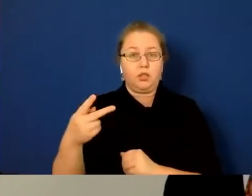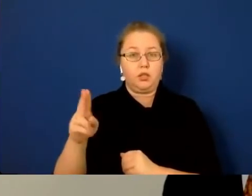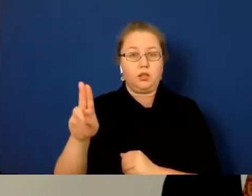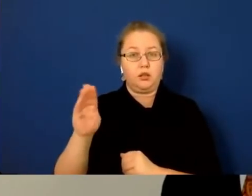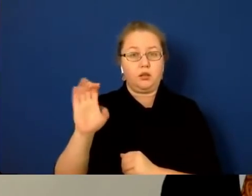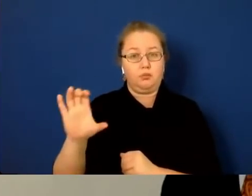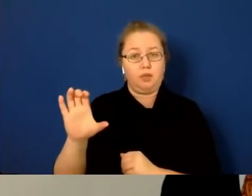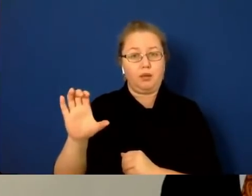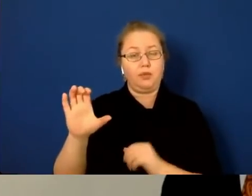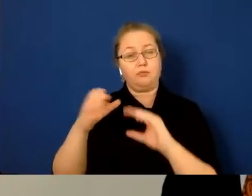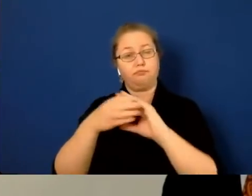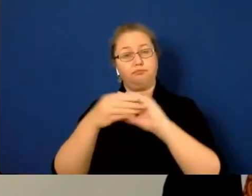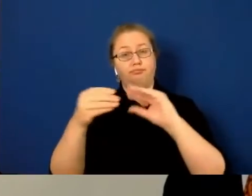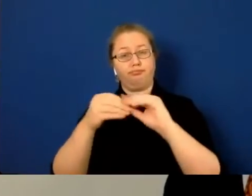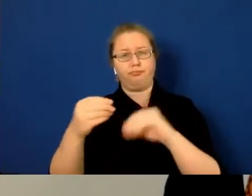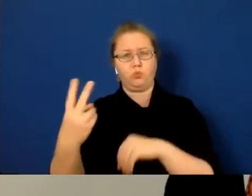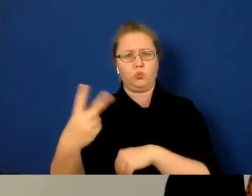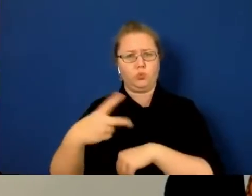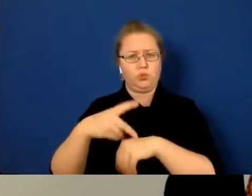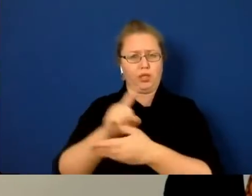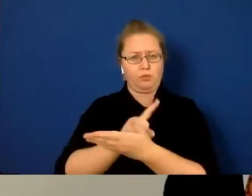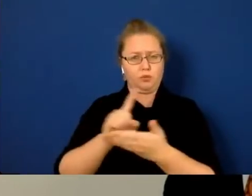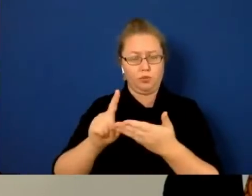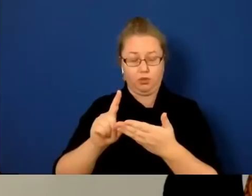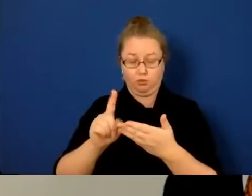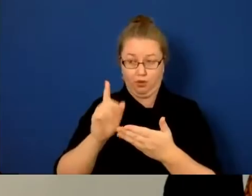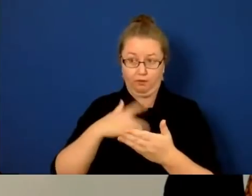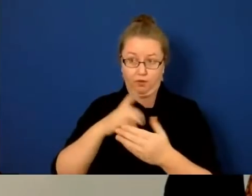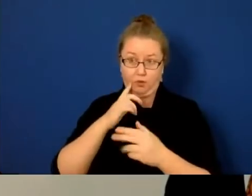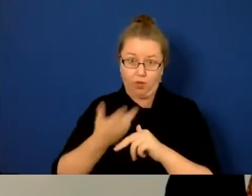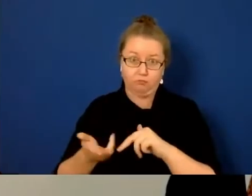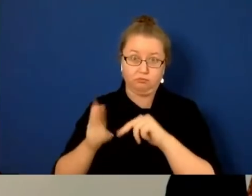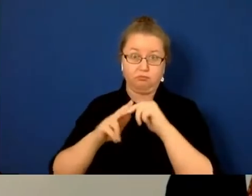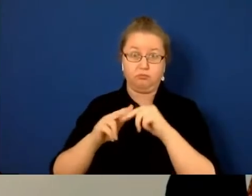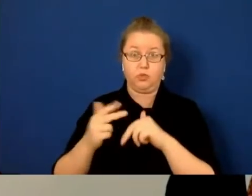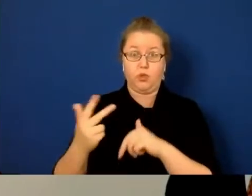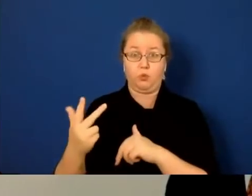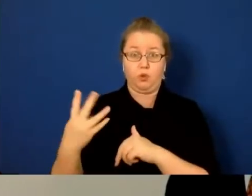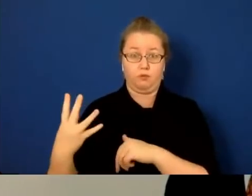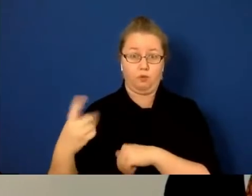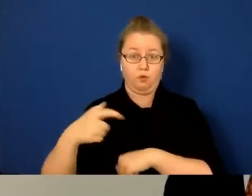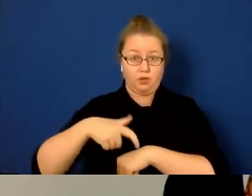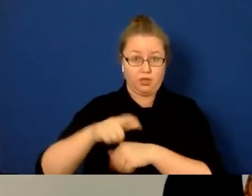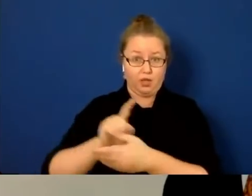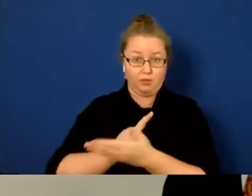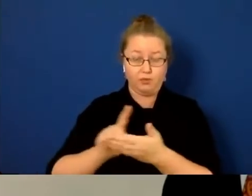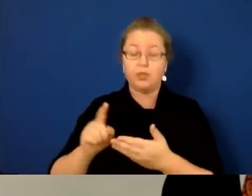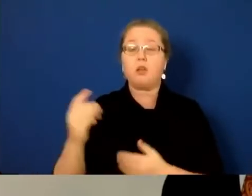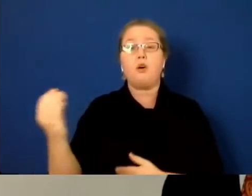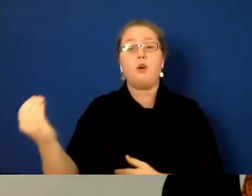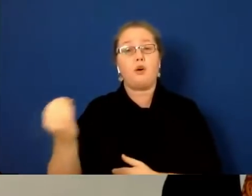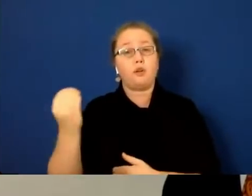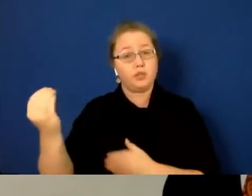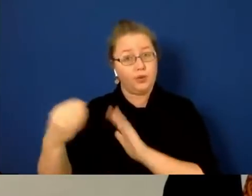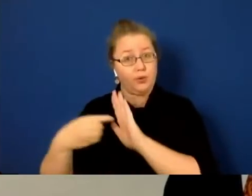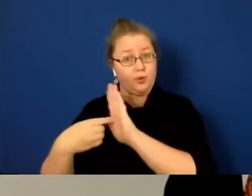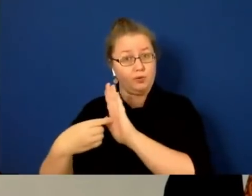to misinterpret some of the guidance that we provided in terms of the recommendations. Joel, do you have a follow-up?